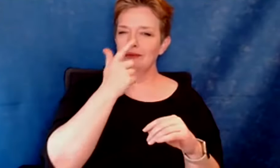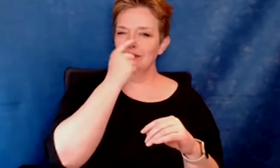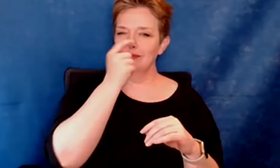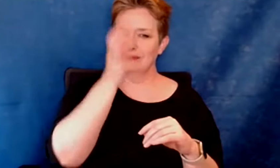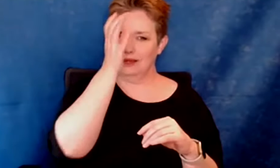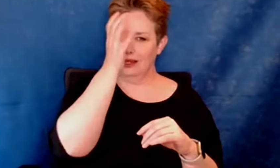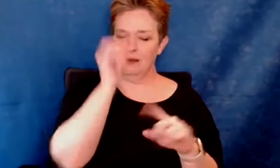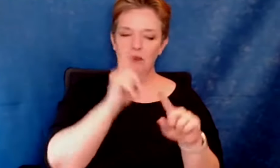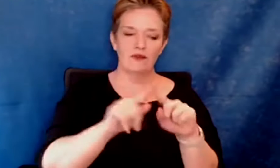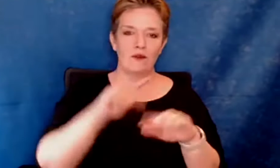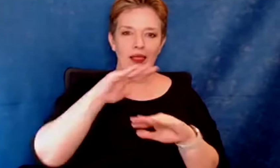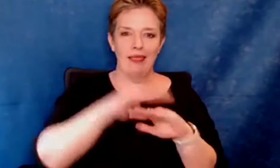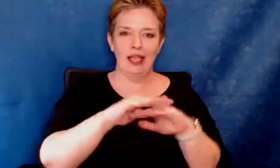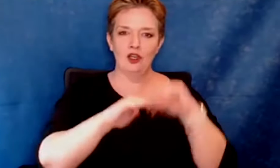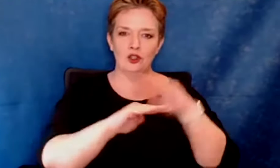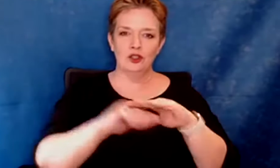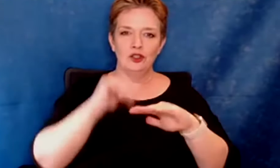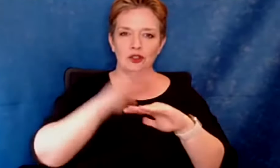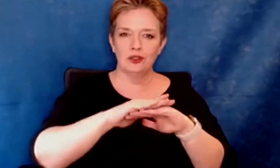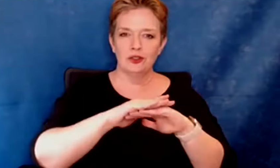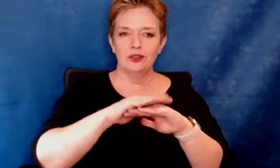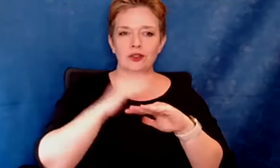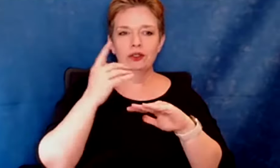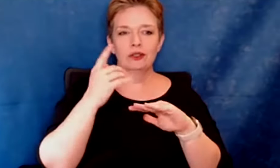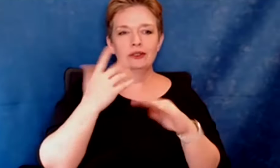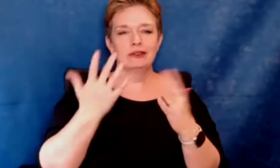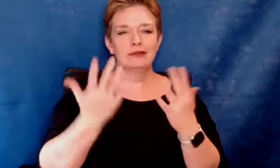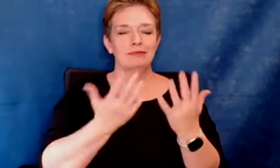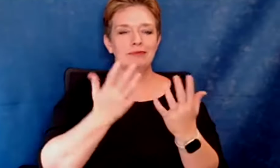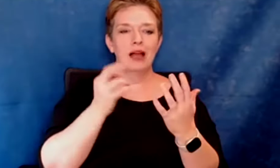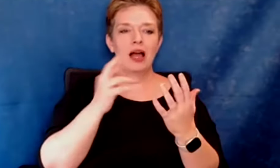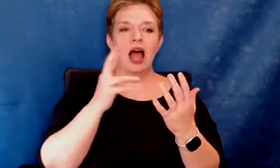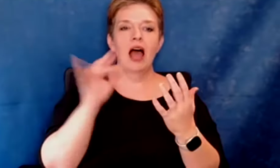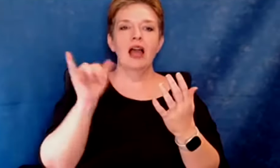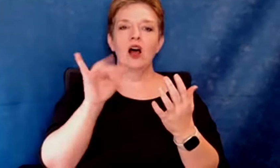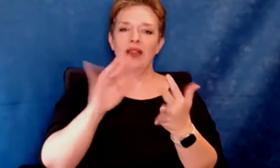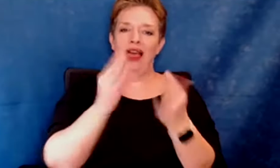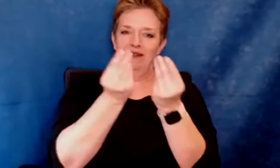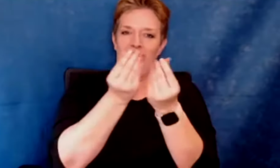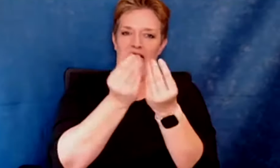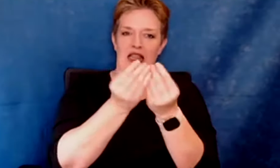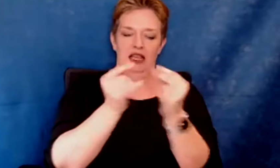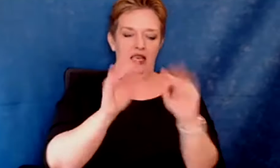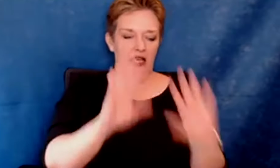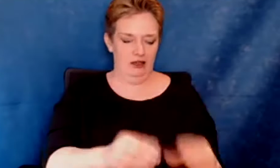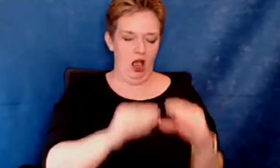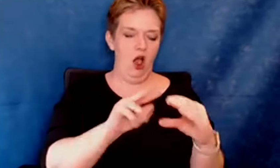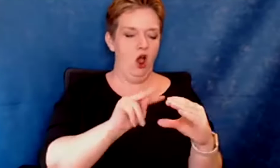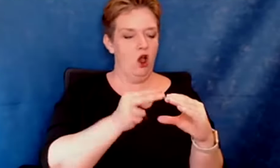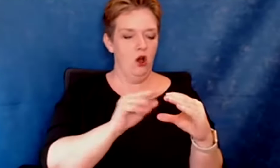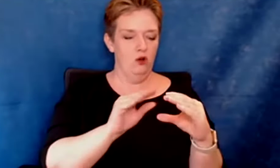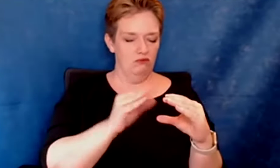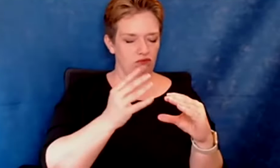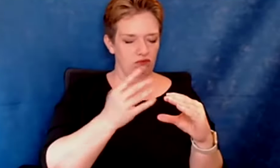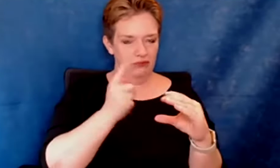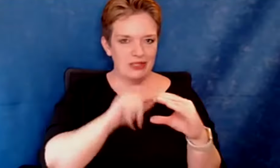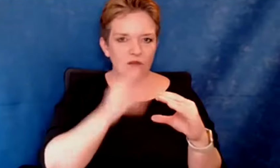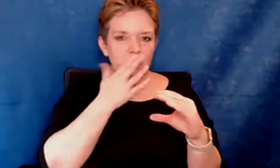on the reverse. So that tactile feeling of kind of flipping something over your hand, investigating and